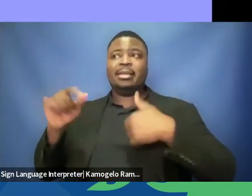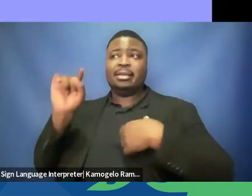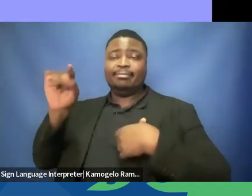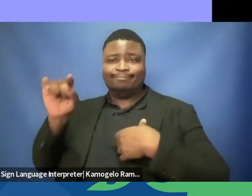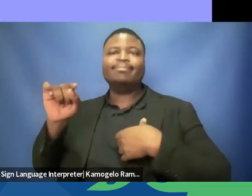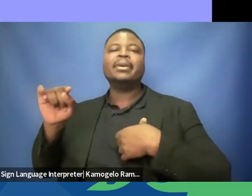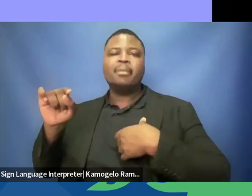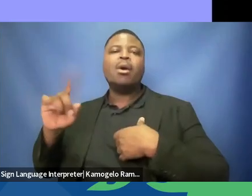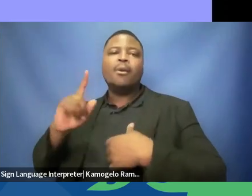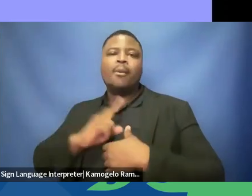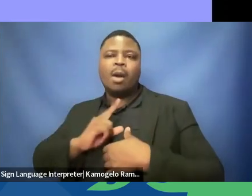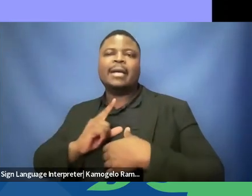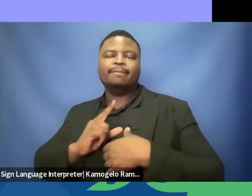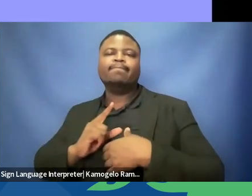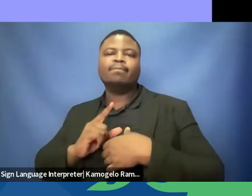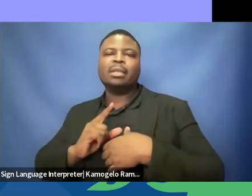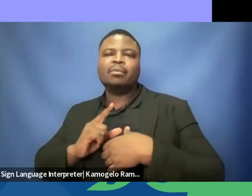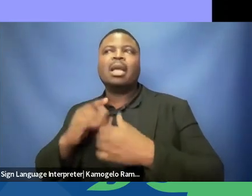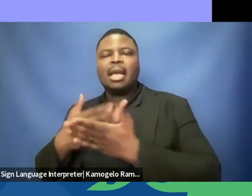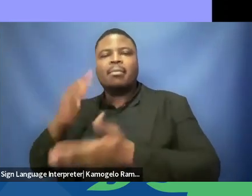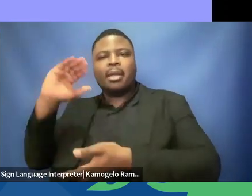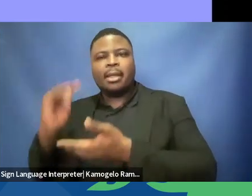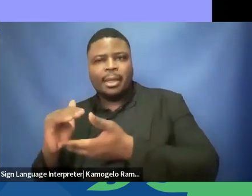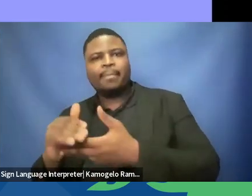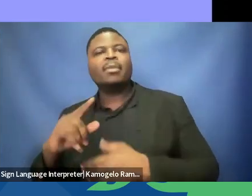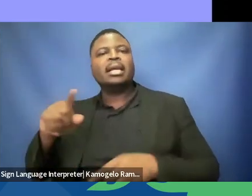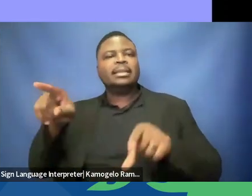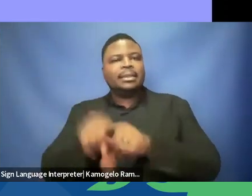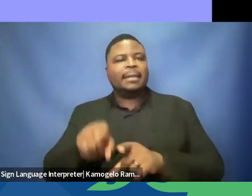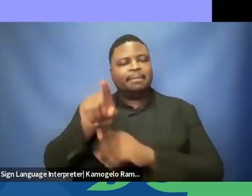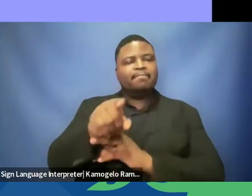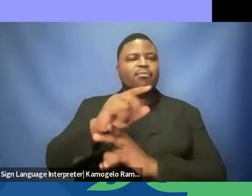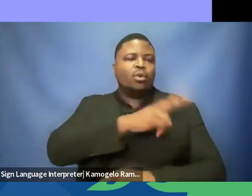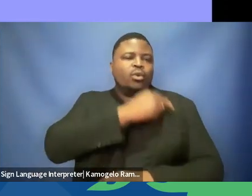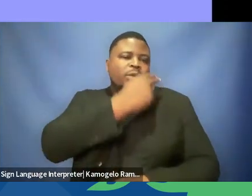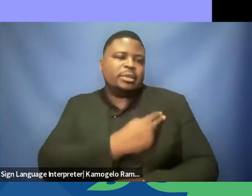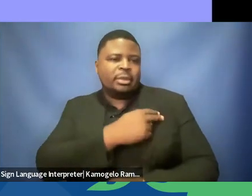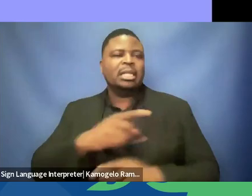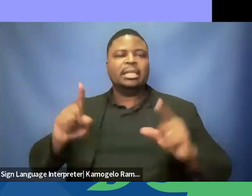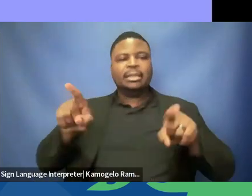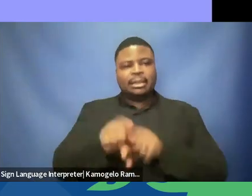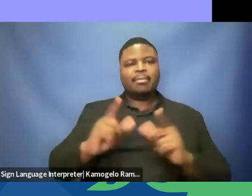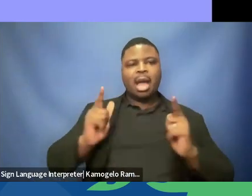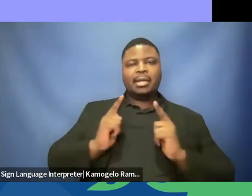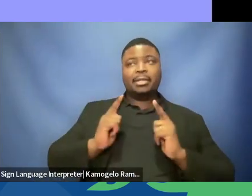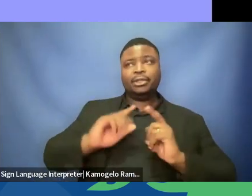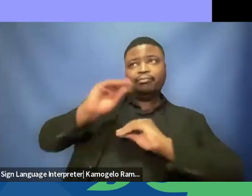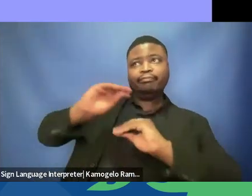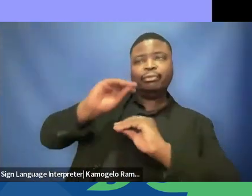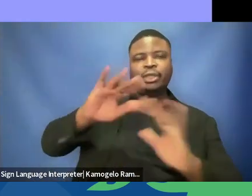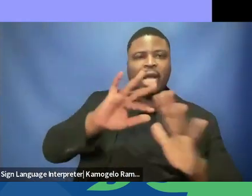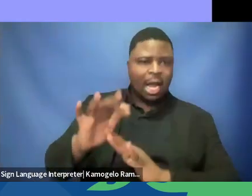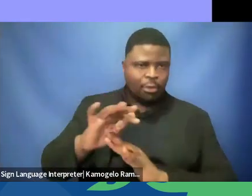the users go to hospital, they are able to be received, and they are given the psychotic medication.